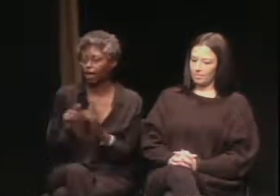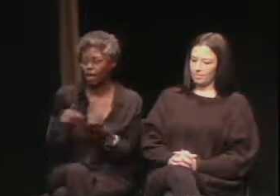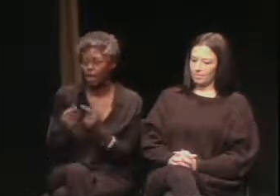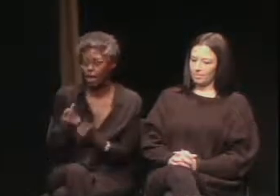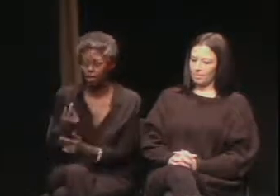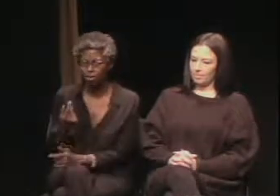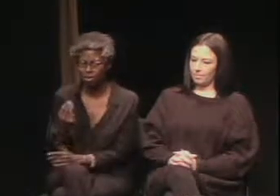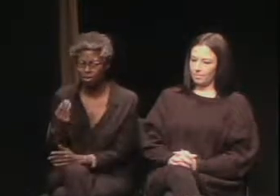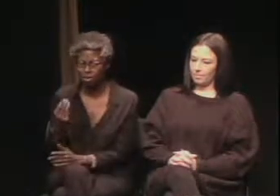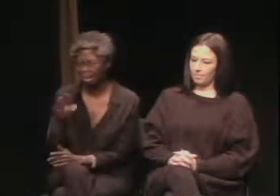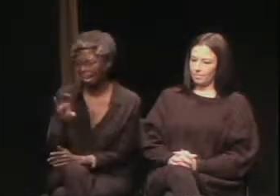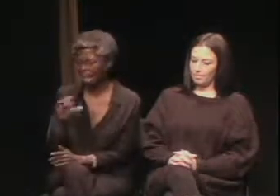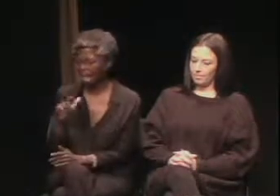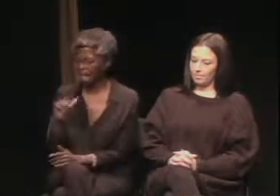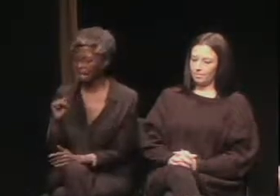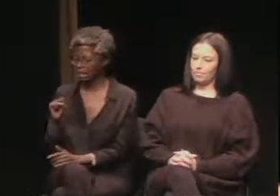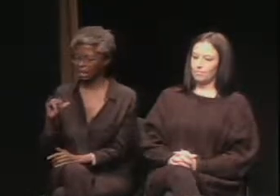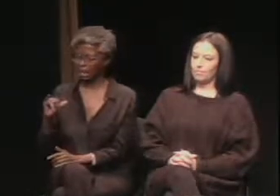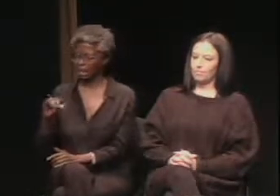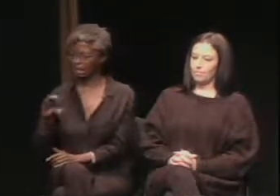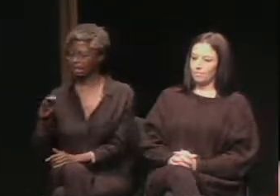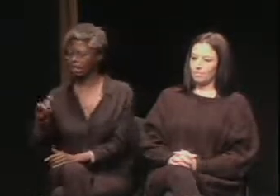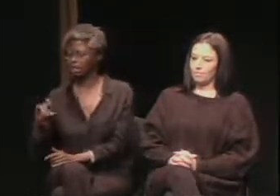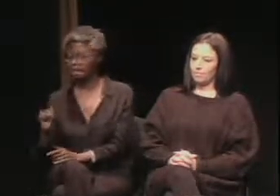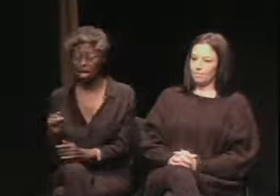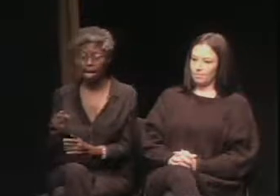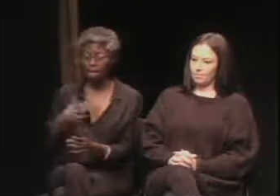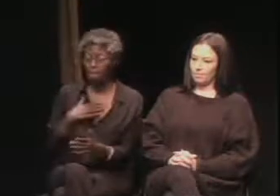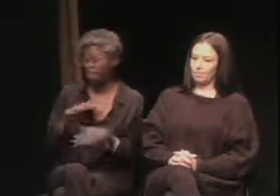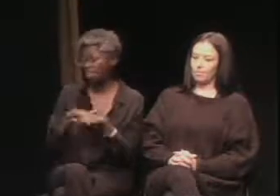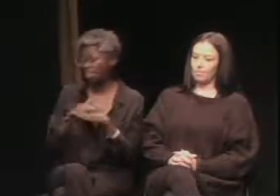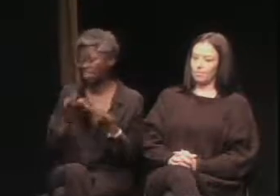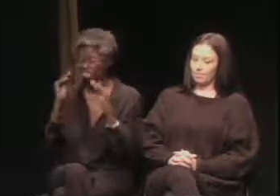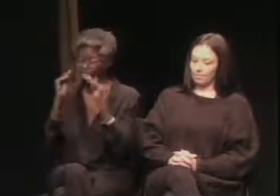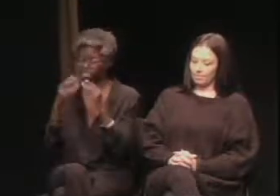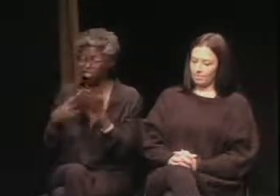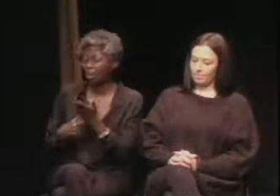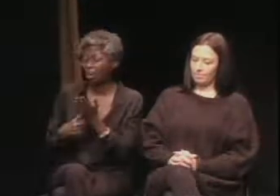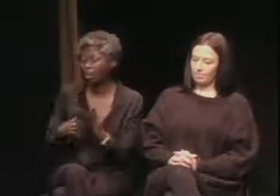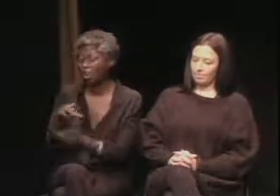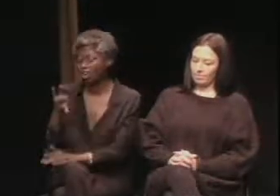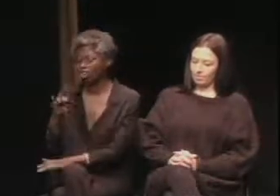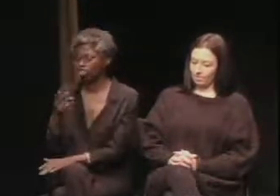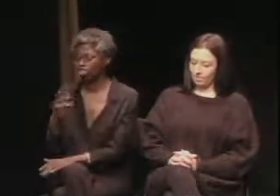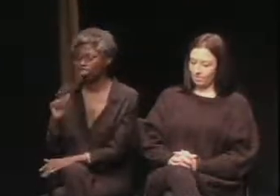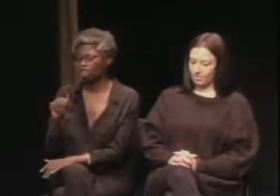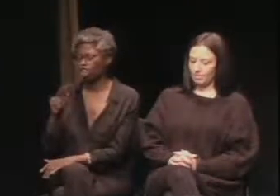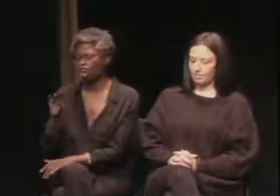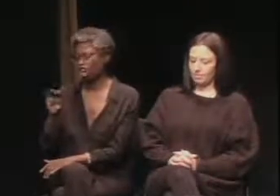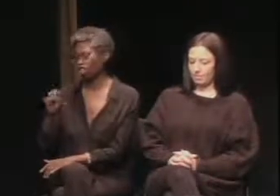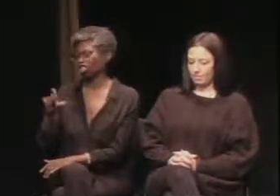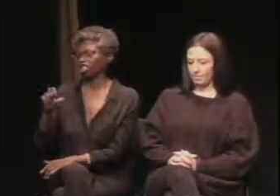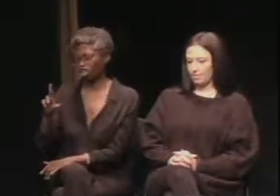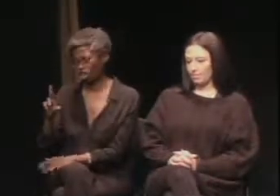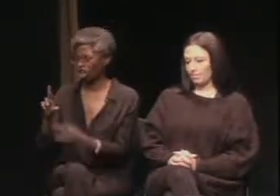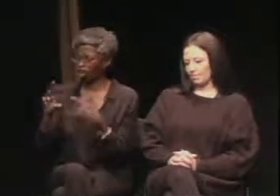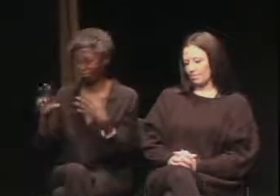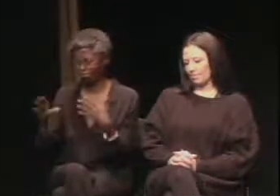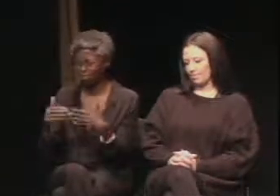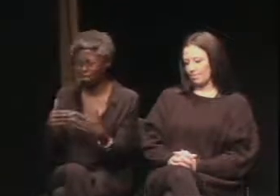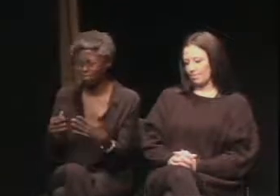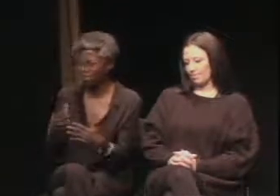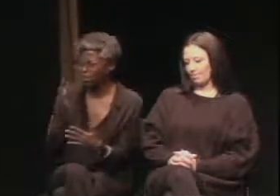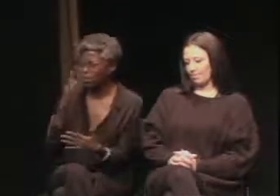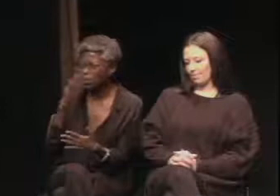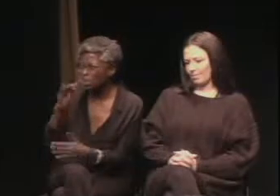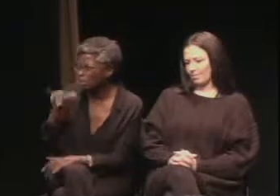mm-hmm. classics. Mm-hmm. And my English teacher going on and on about Chaucer. You know, I was like, you don't have no